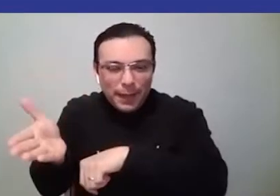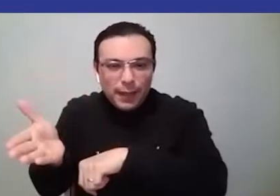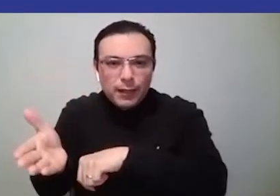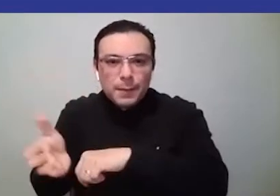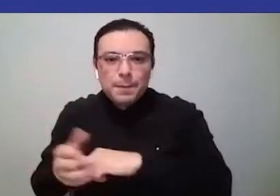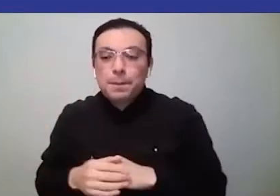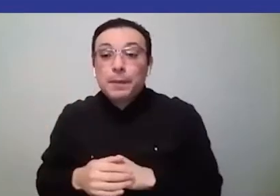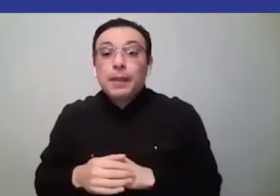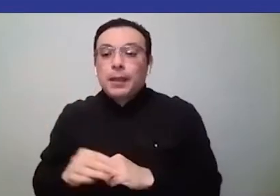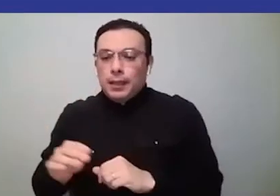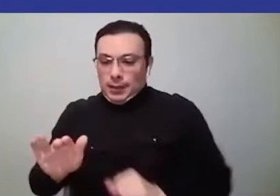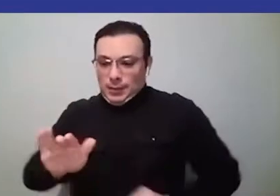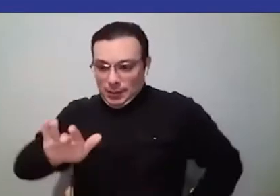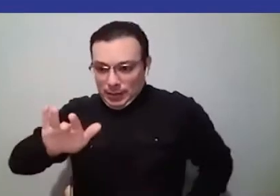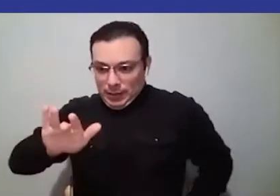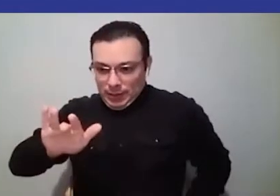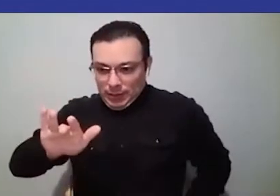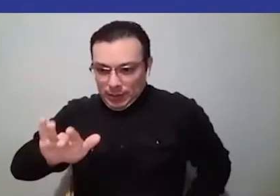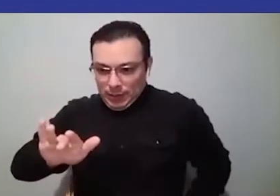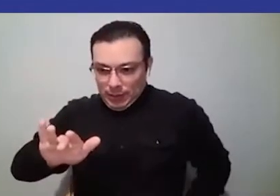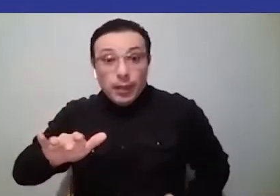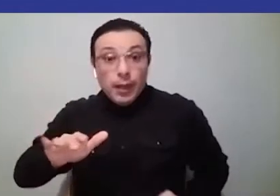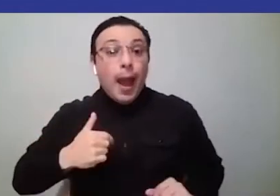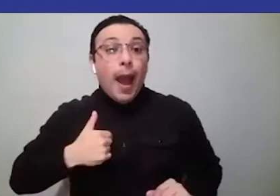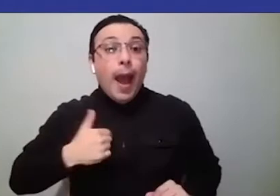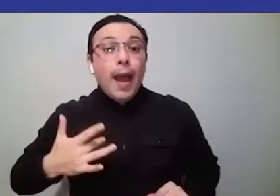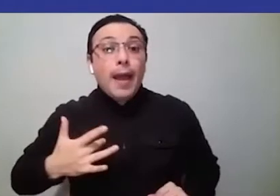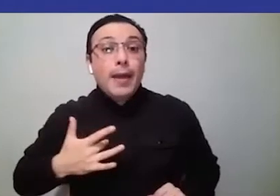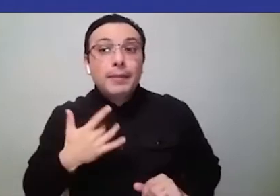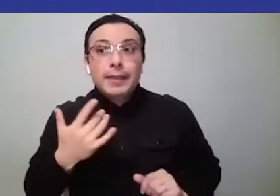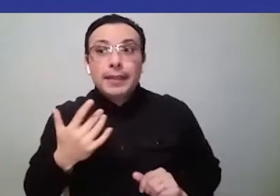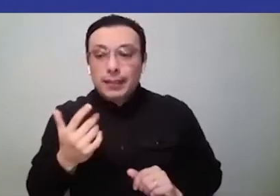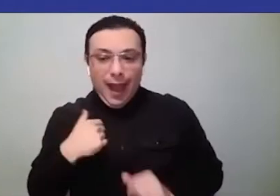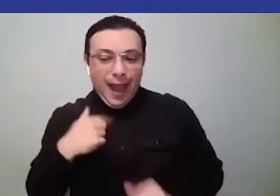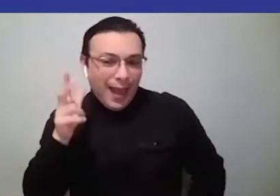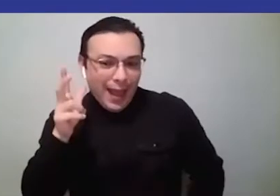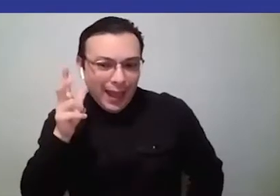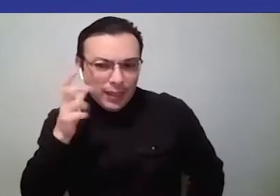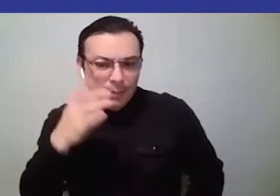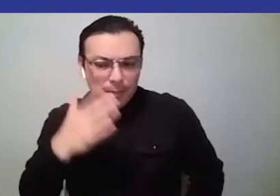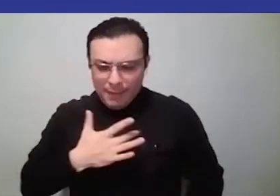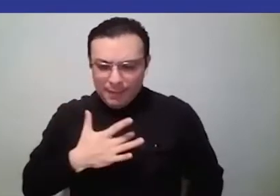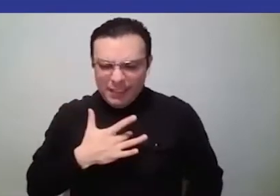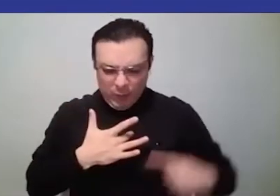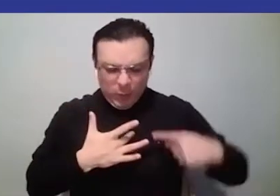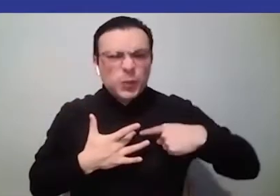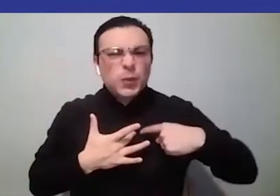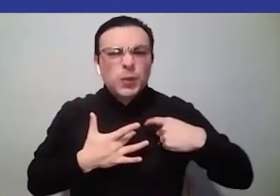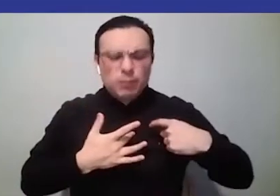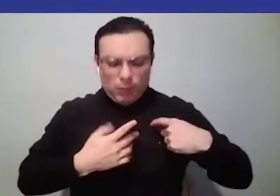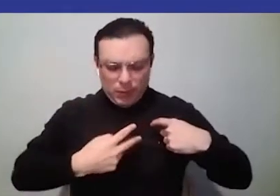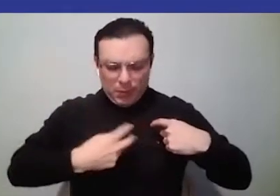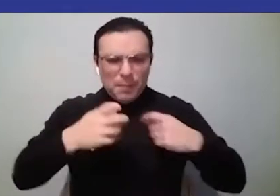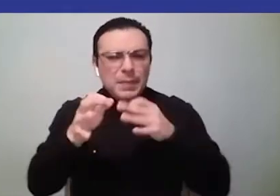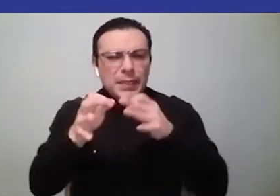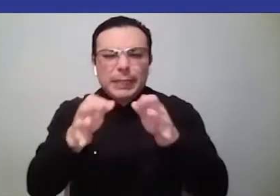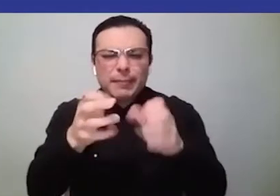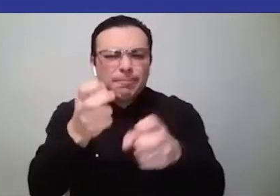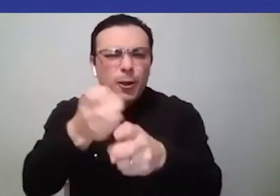listening. Like Colette also explained, it's there was something